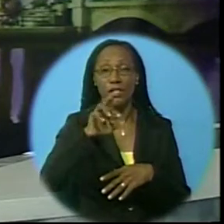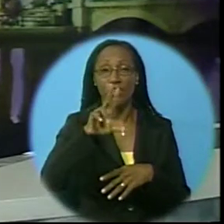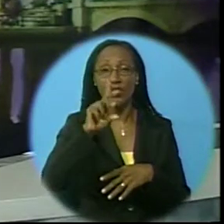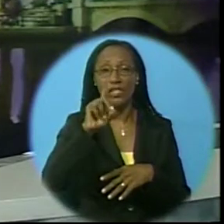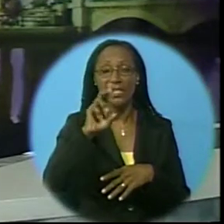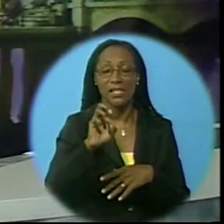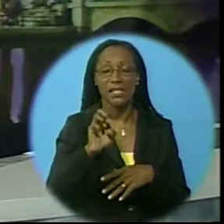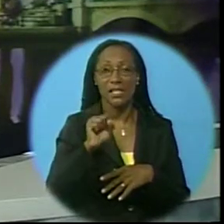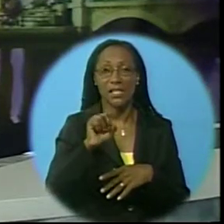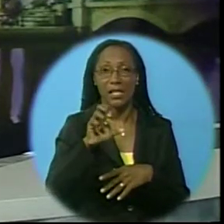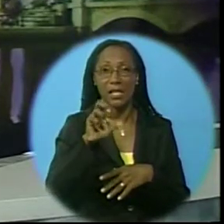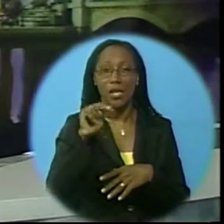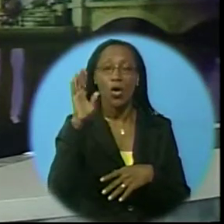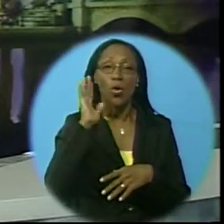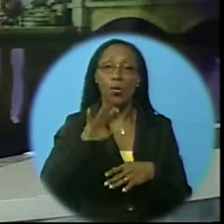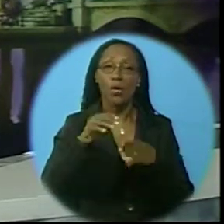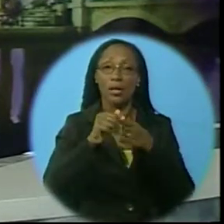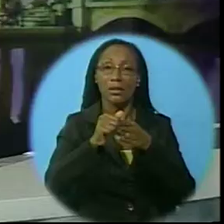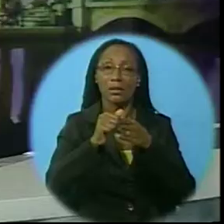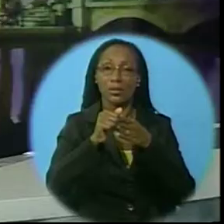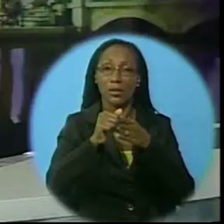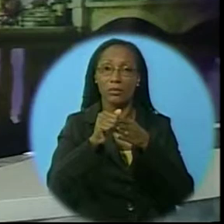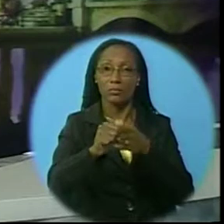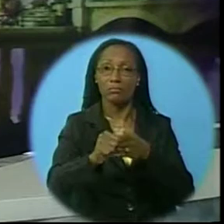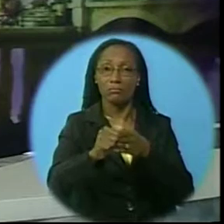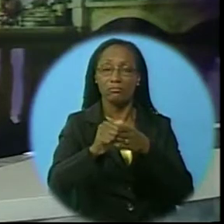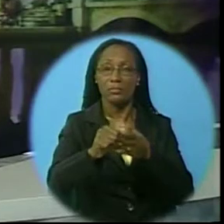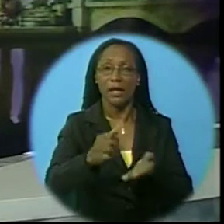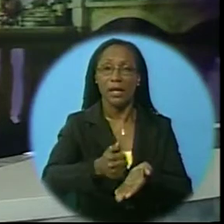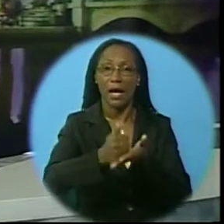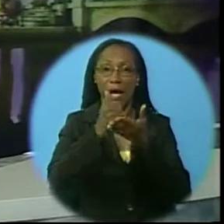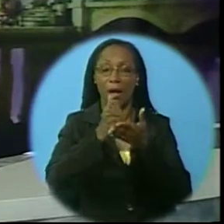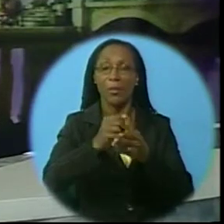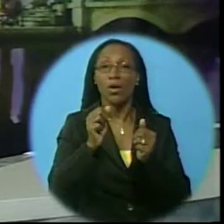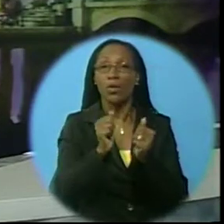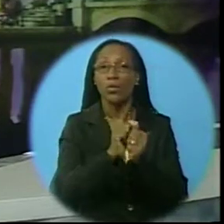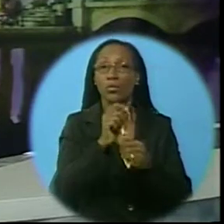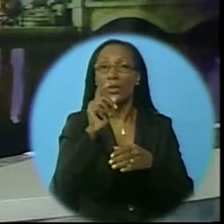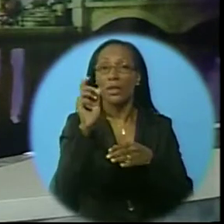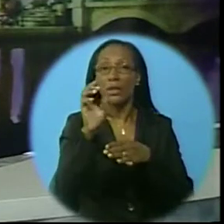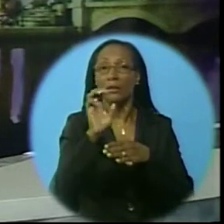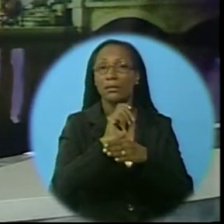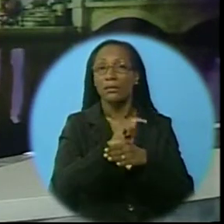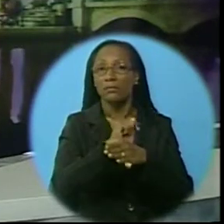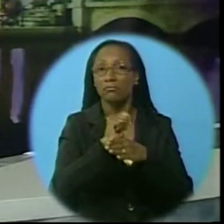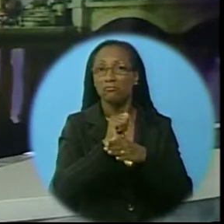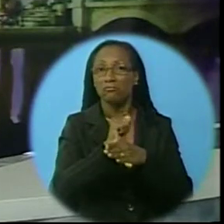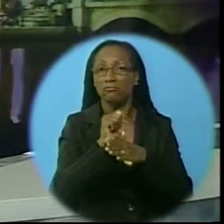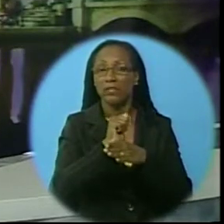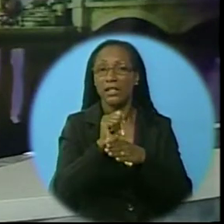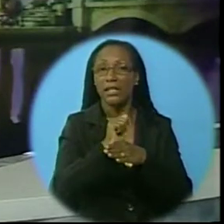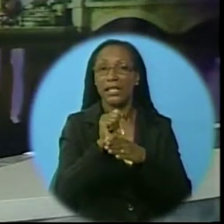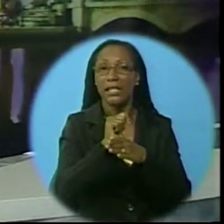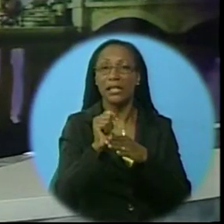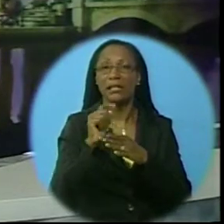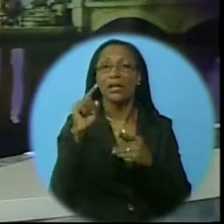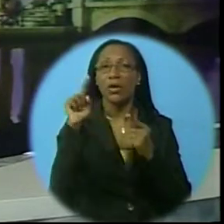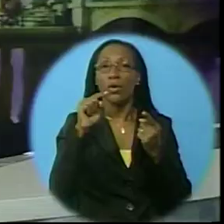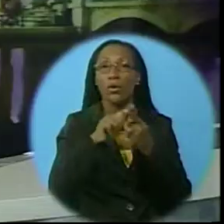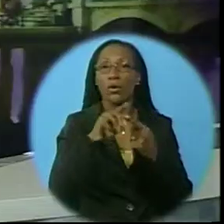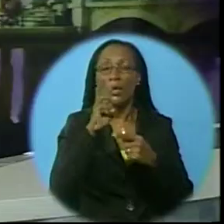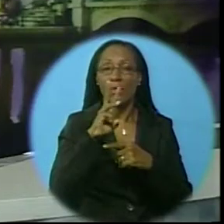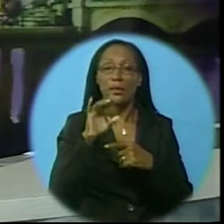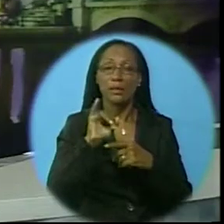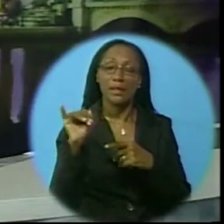interim basis for the ongoing series against Bangladesh. Along with Sir Richie, the management team remains unchanged, including Stuart Williams and